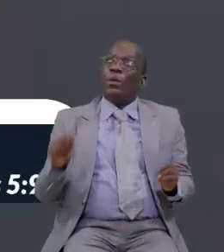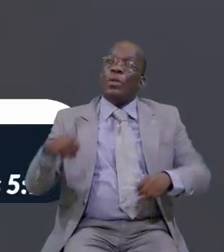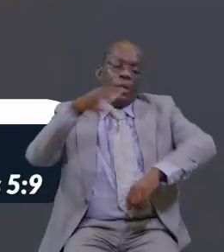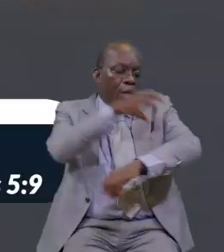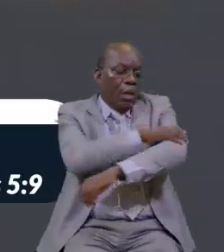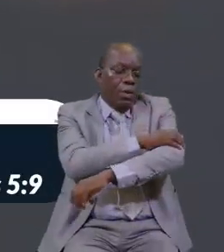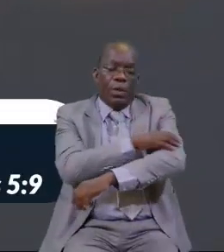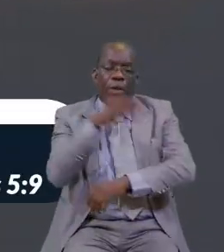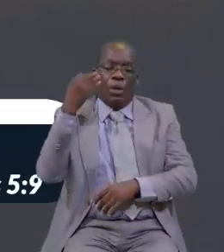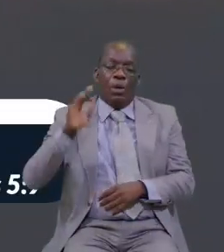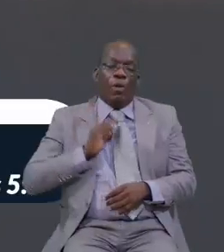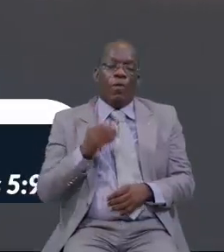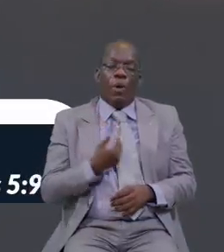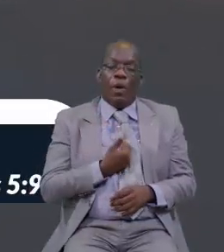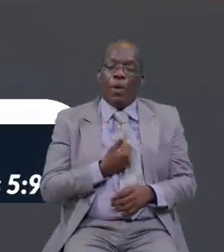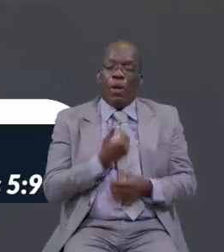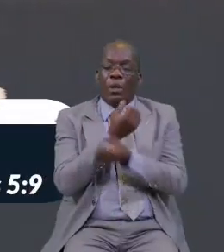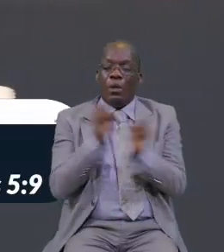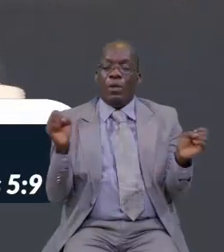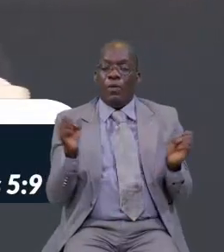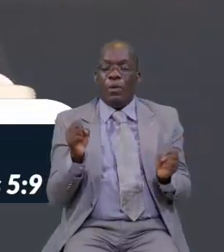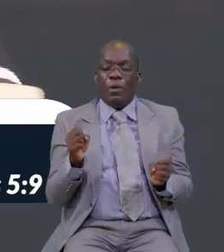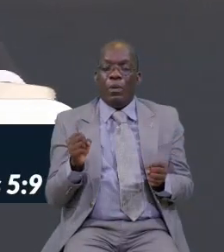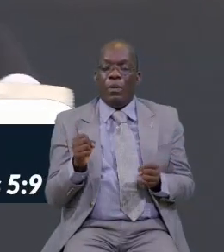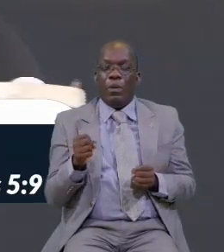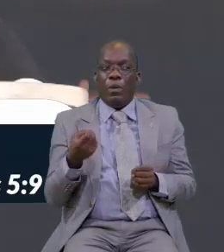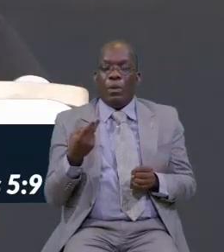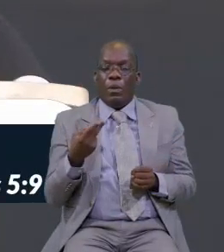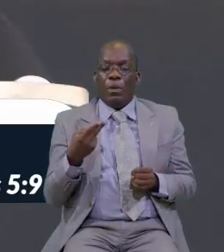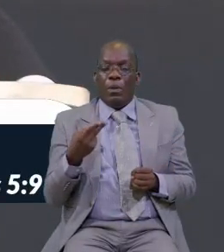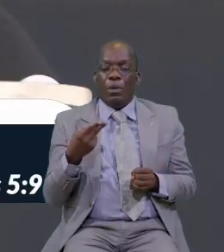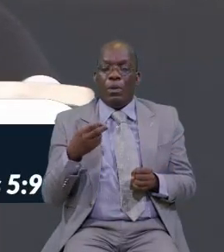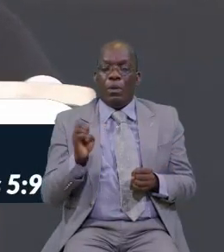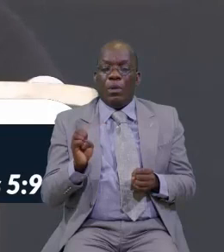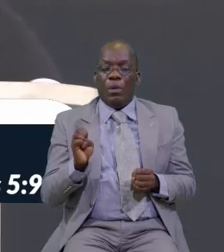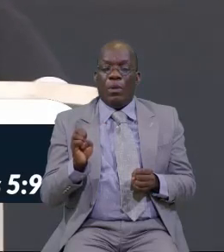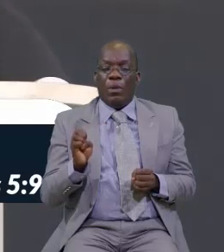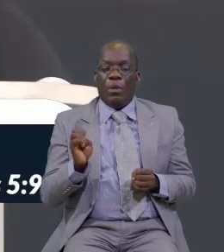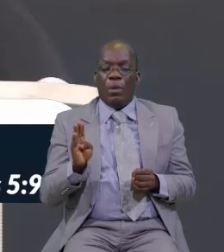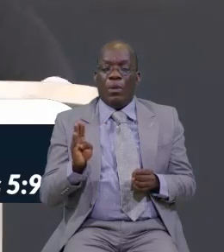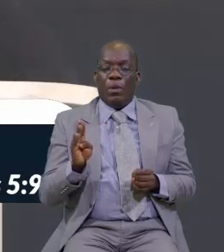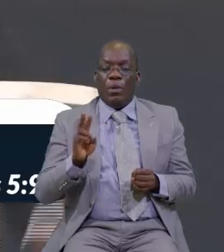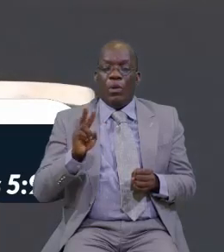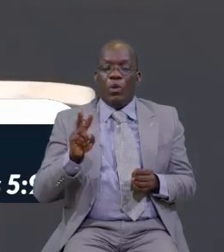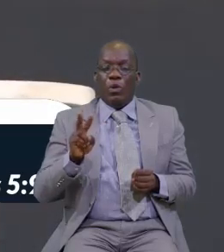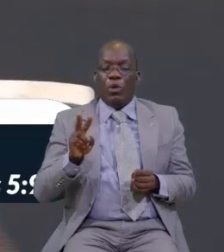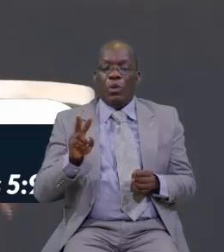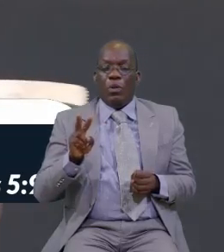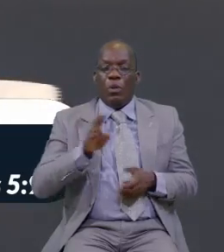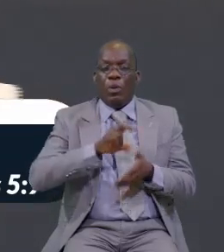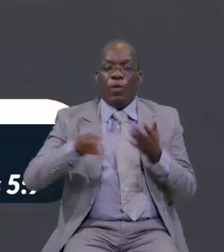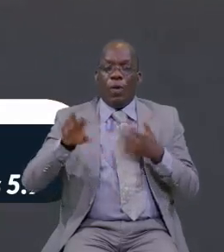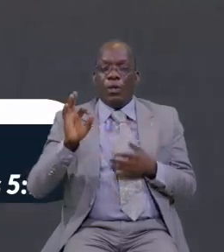of our salvation. Look at Hebrews again. Hebrews chapter 2, reading from verse 9.